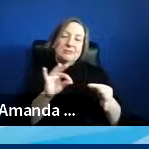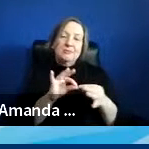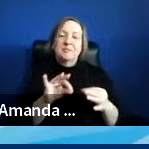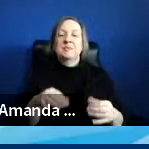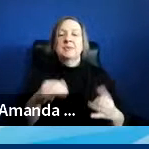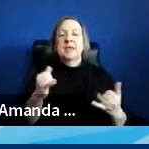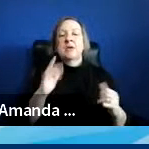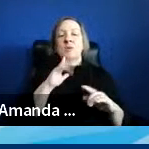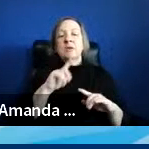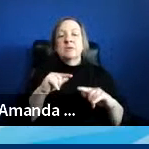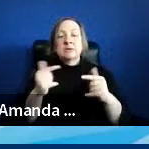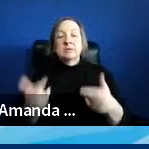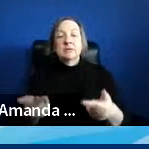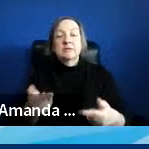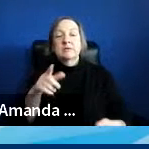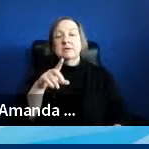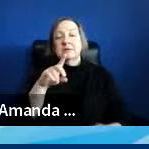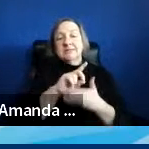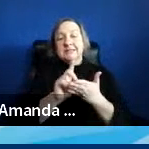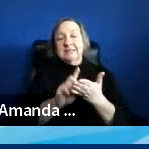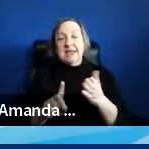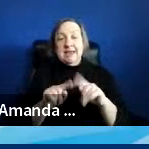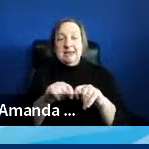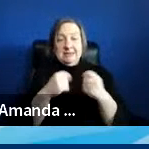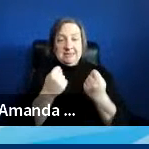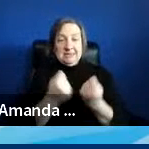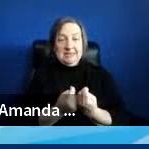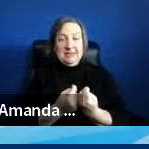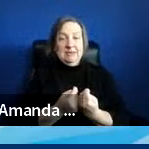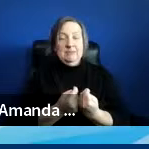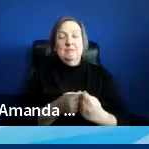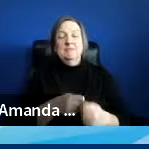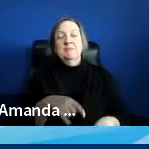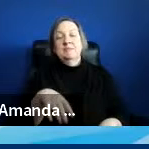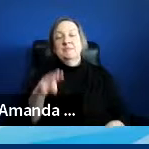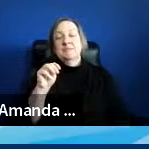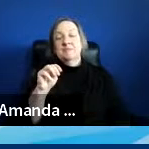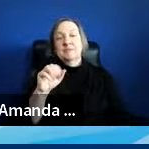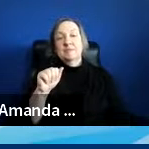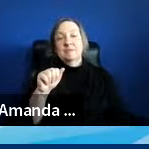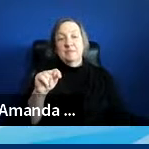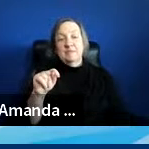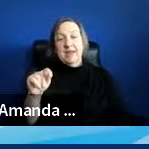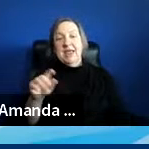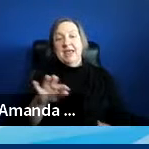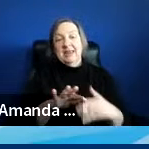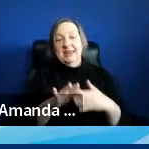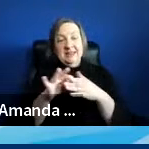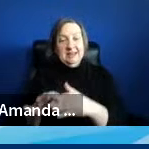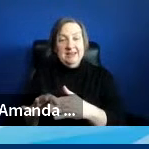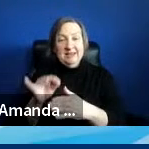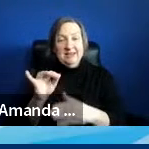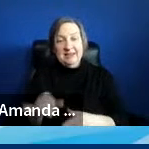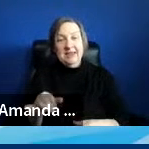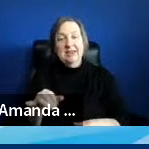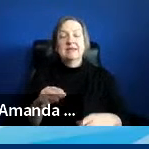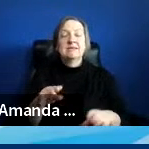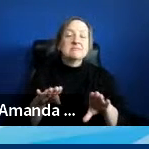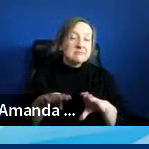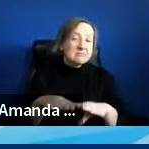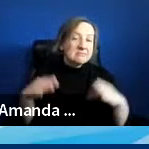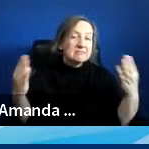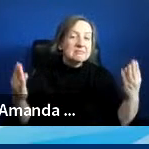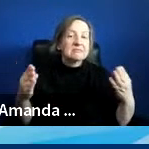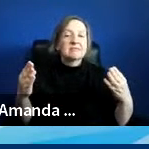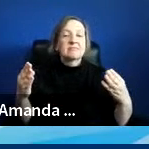pass it over to our design team, led by Matt, to go ahead and just open up